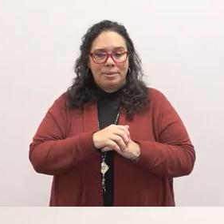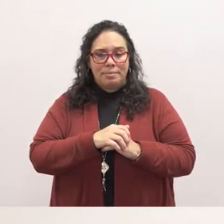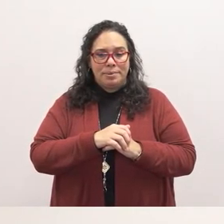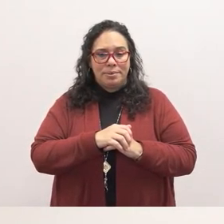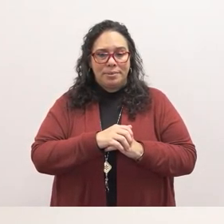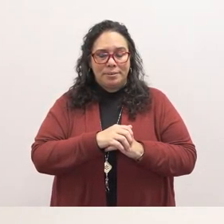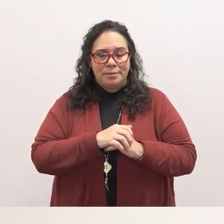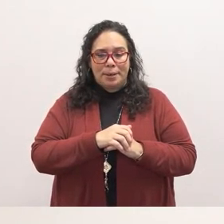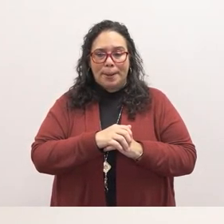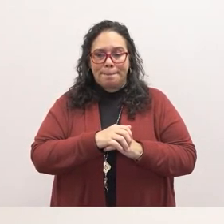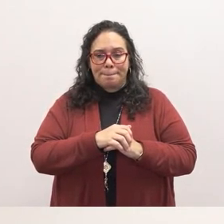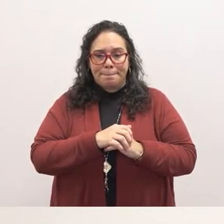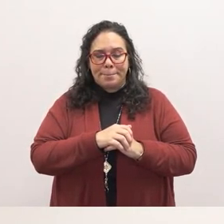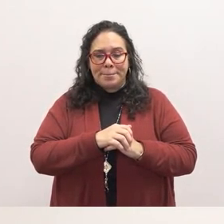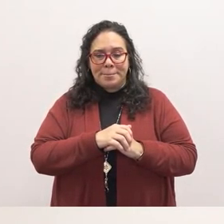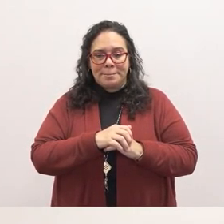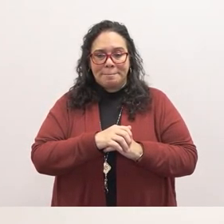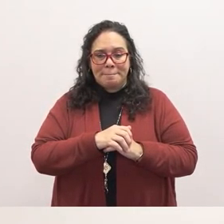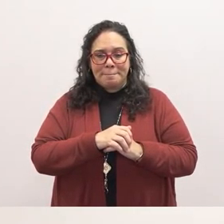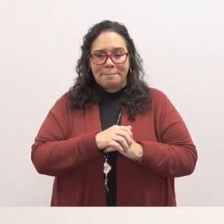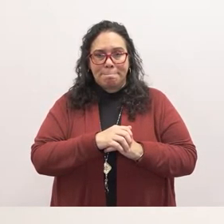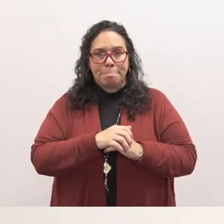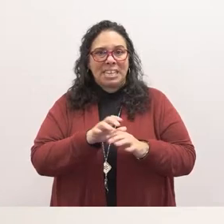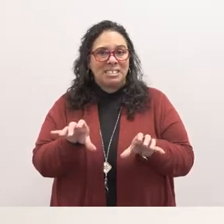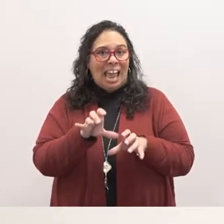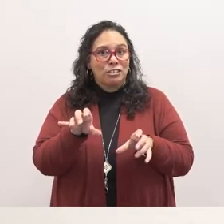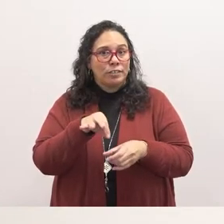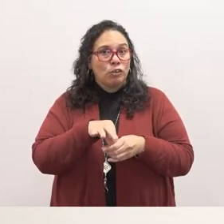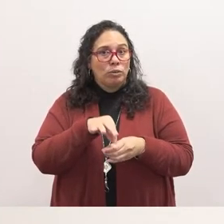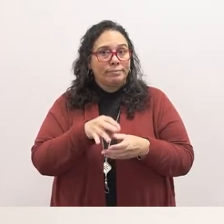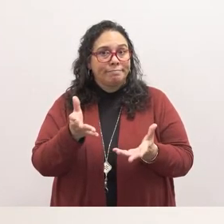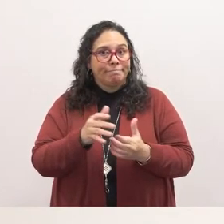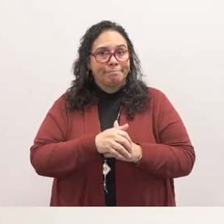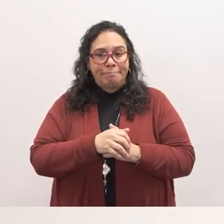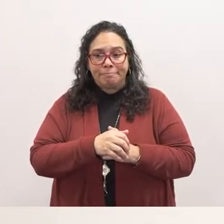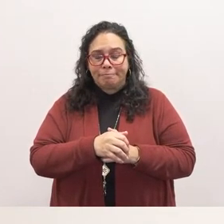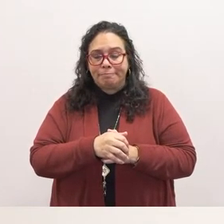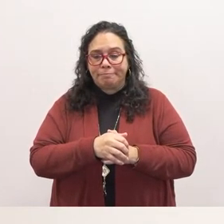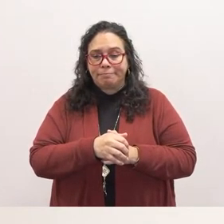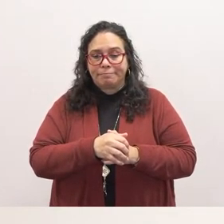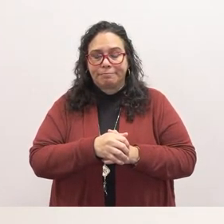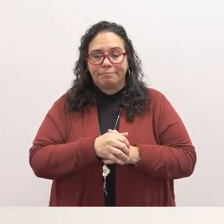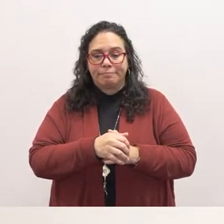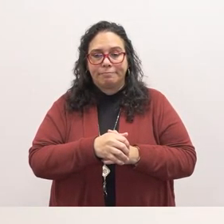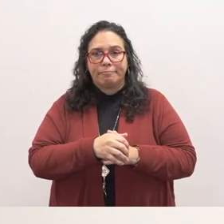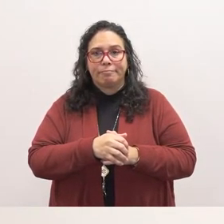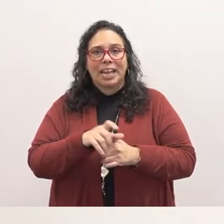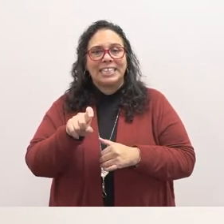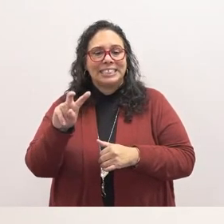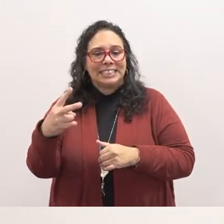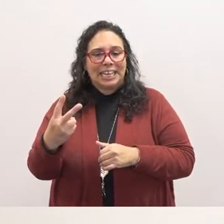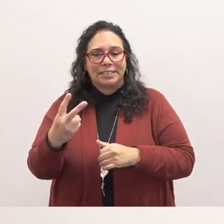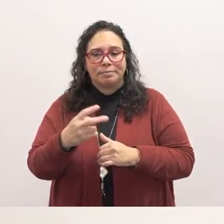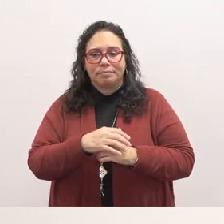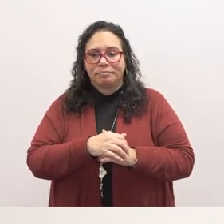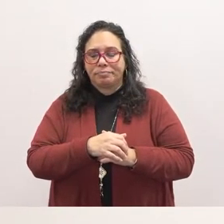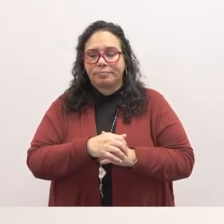approval. It's an action item. Mm-hmm. It's an action item. Yes. You need a second. I need a second.